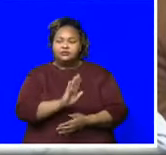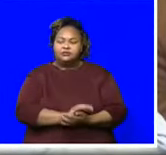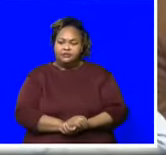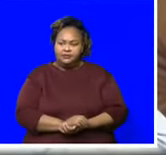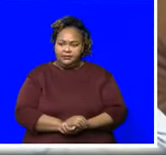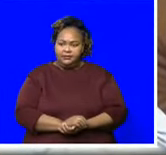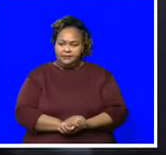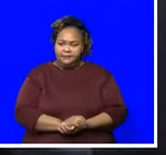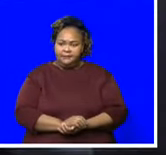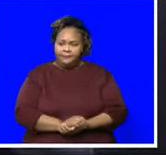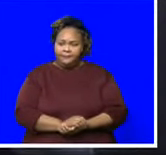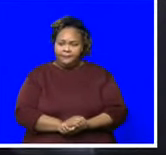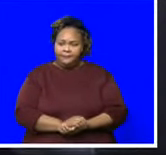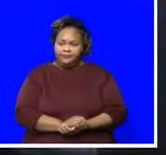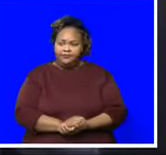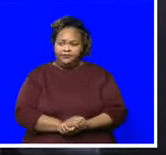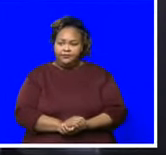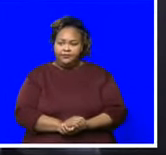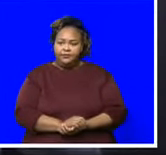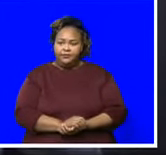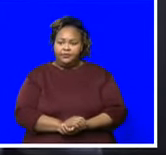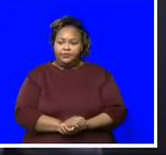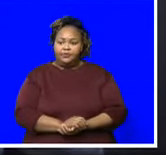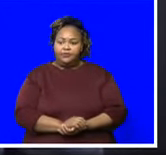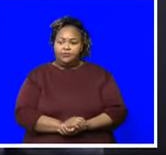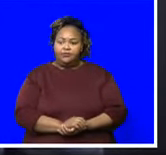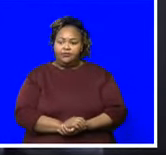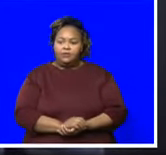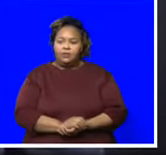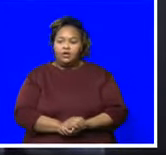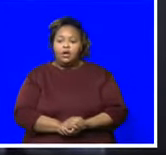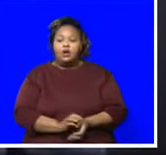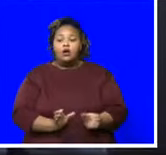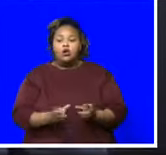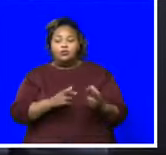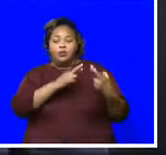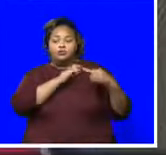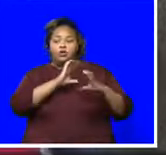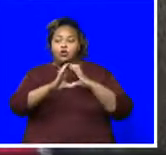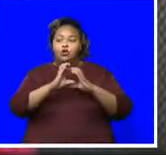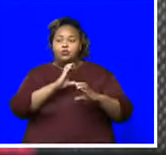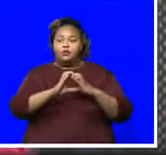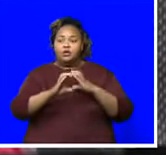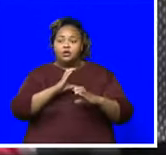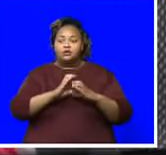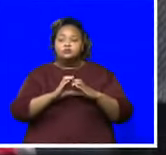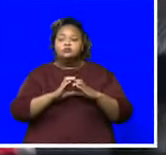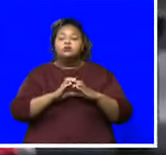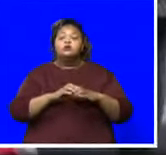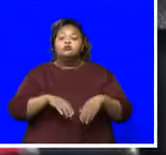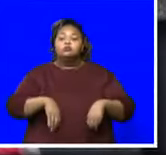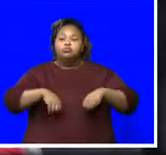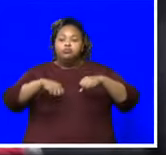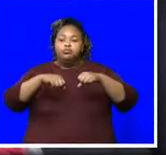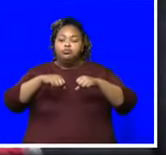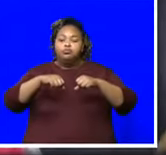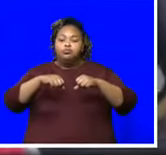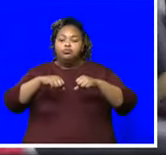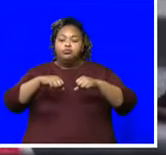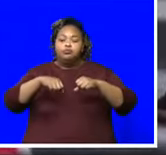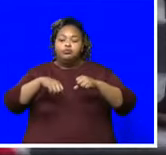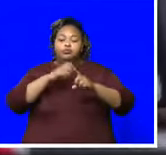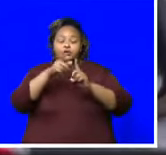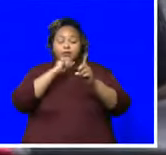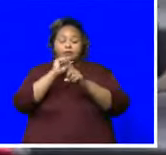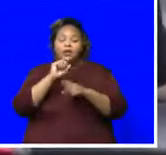Telecommunications Corporation Managing Director Tembo Mkululi Kumalo explains about their relationship with UNESWA. In 2007, it faced